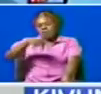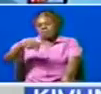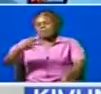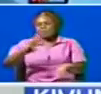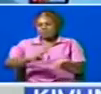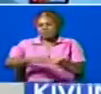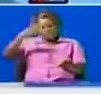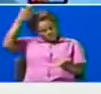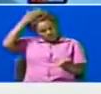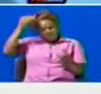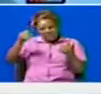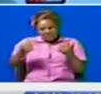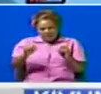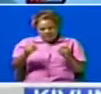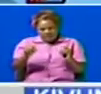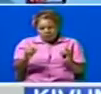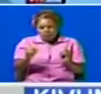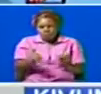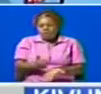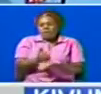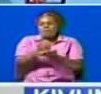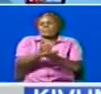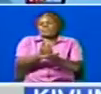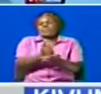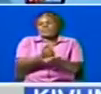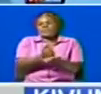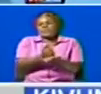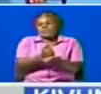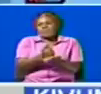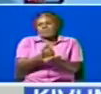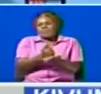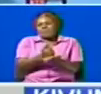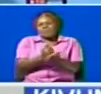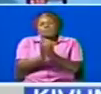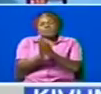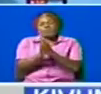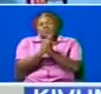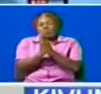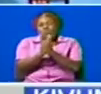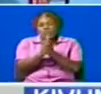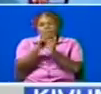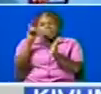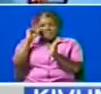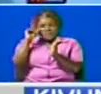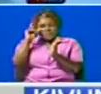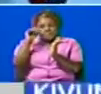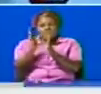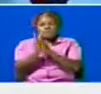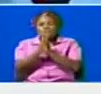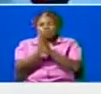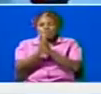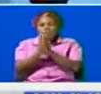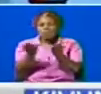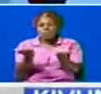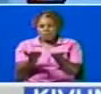Migori, nurses trying to tend to him. That is just, the story, the picture of the story that